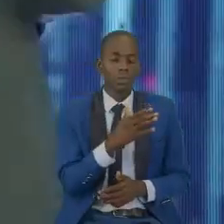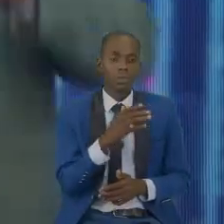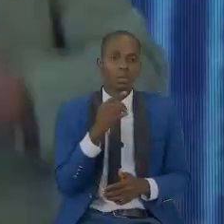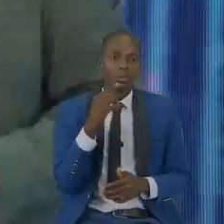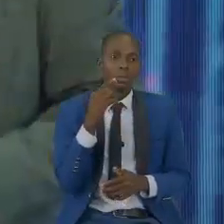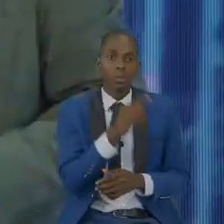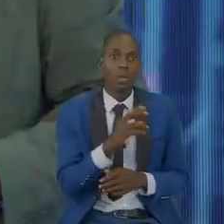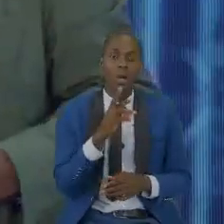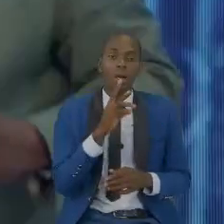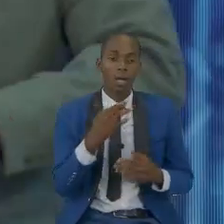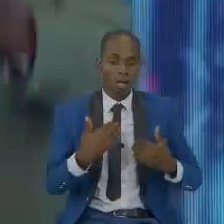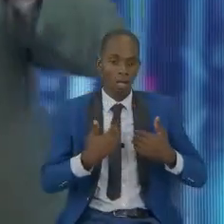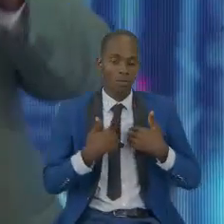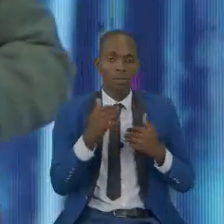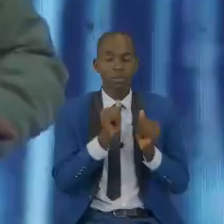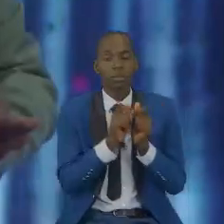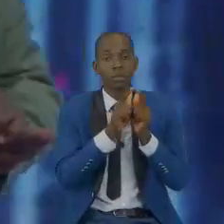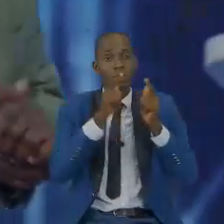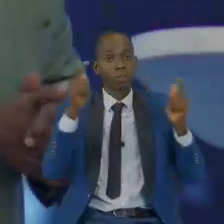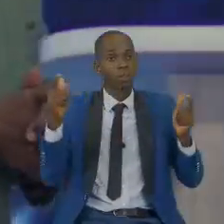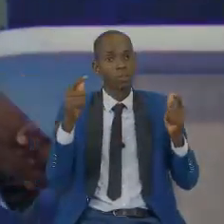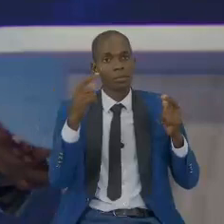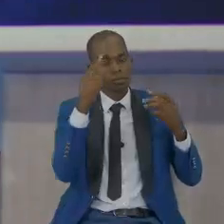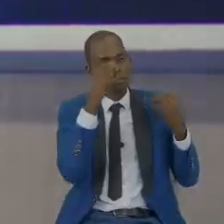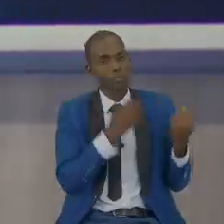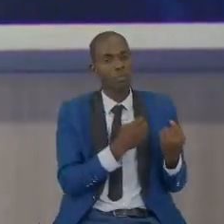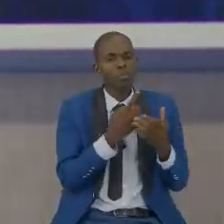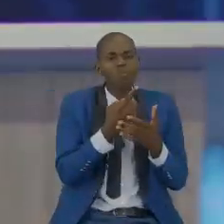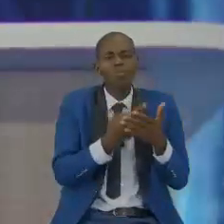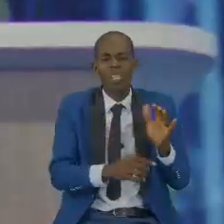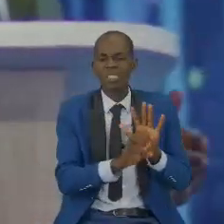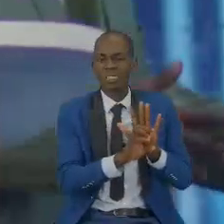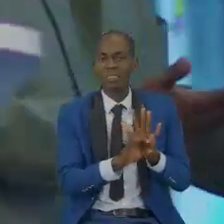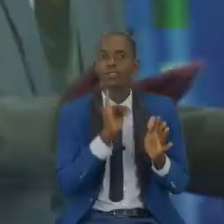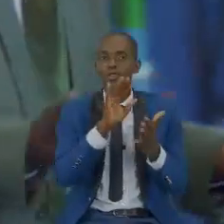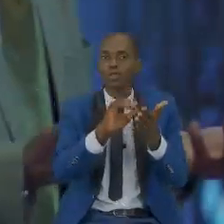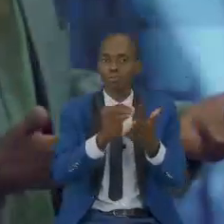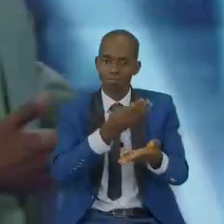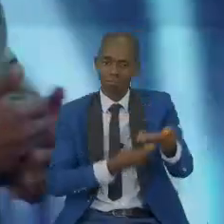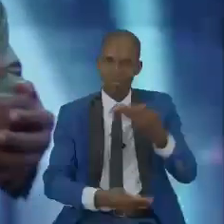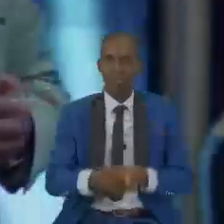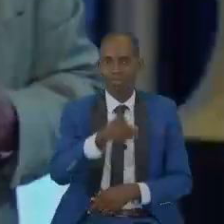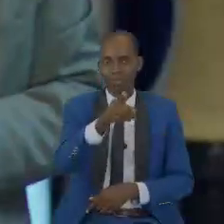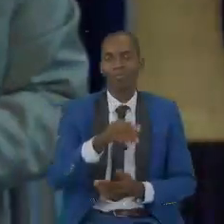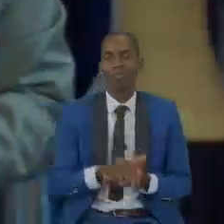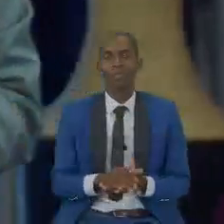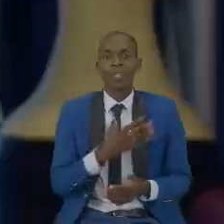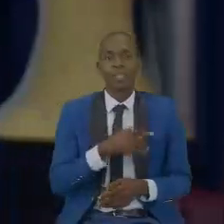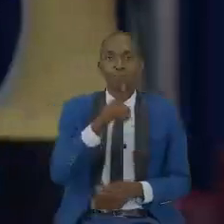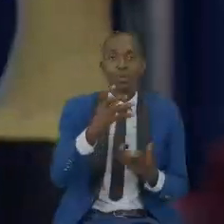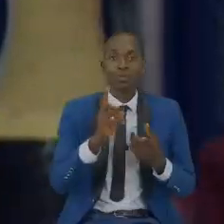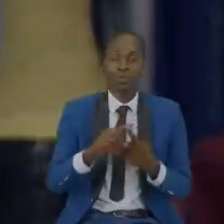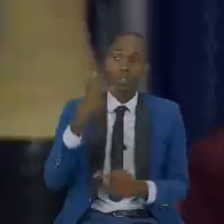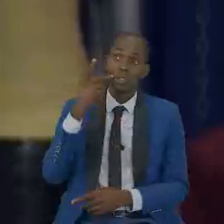surpassing faith. What if it comes to your turn, and you want to see the man of